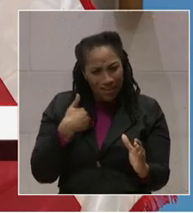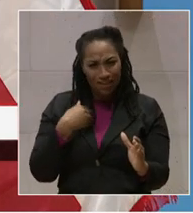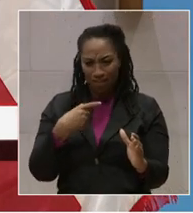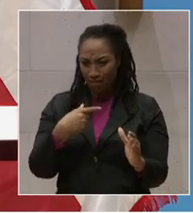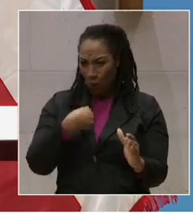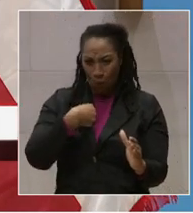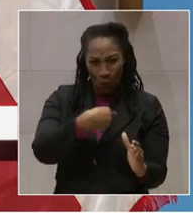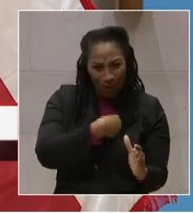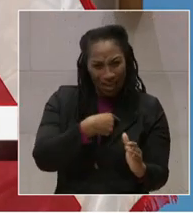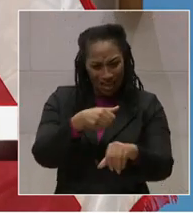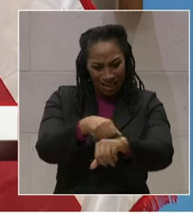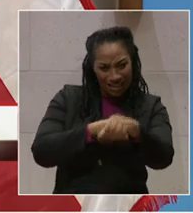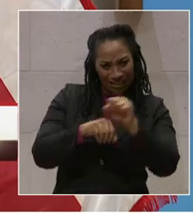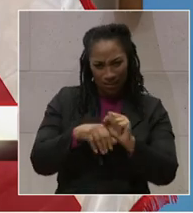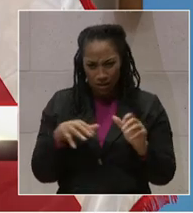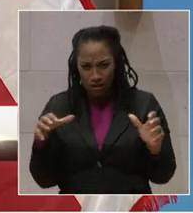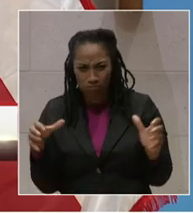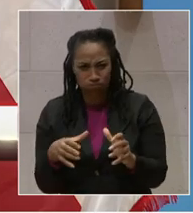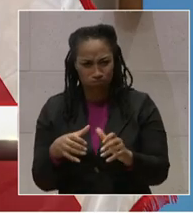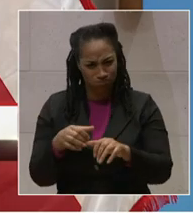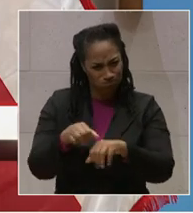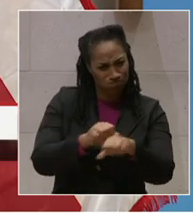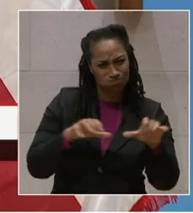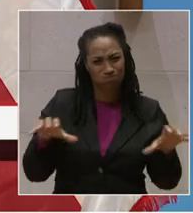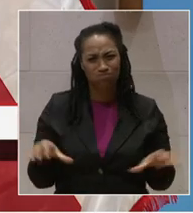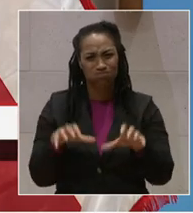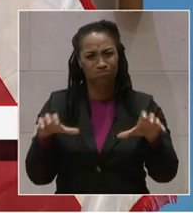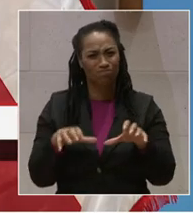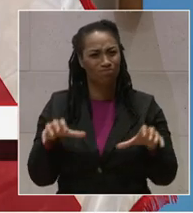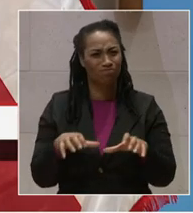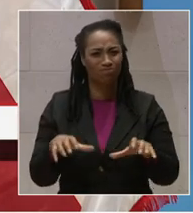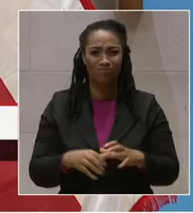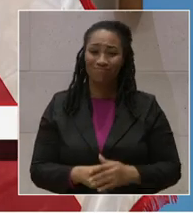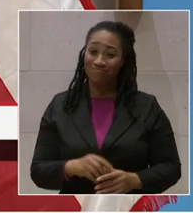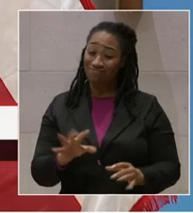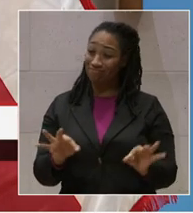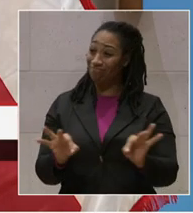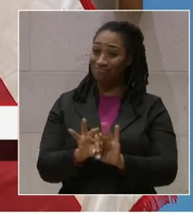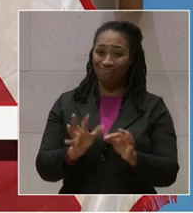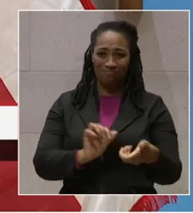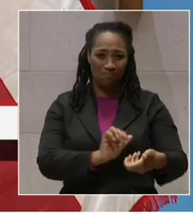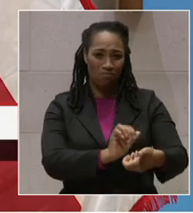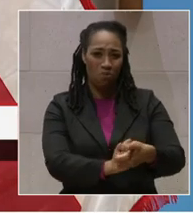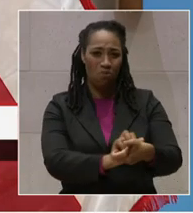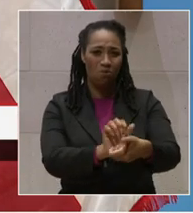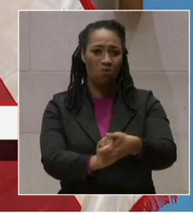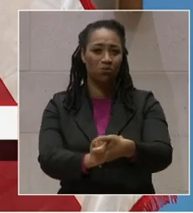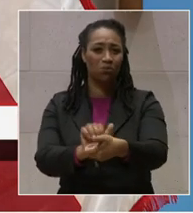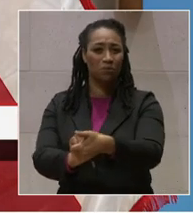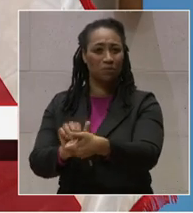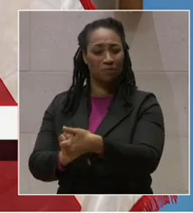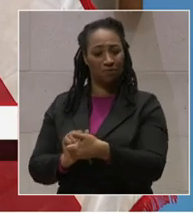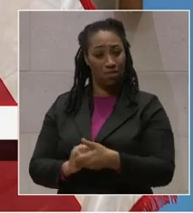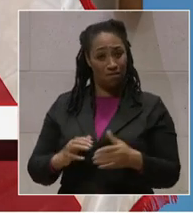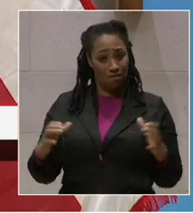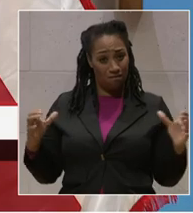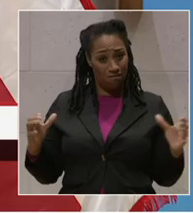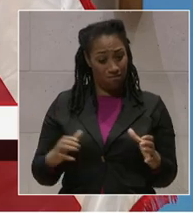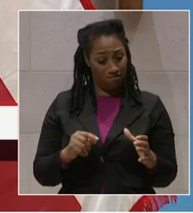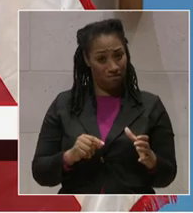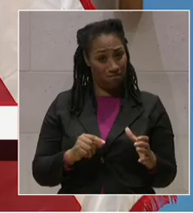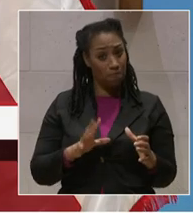hoping that we have a partner. But the Housing Accelerator initiative that we implemented last year